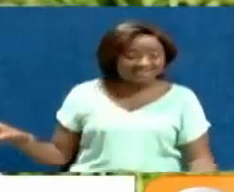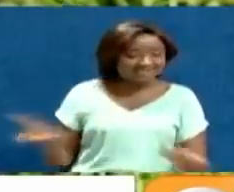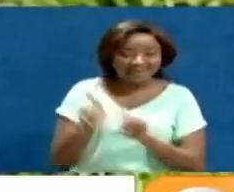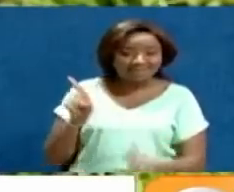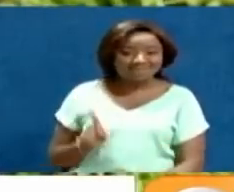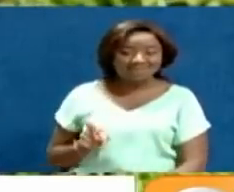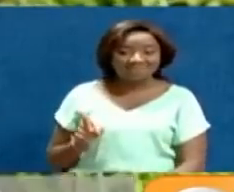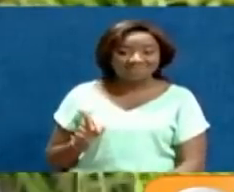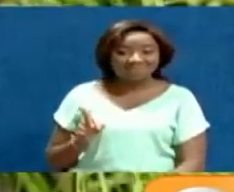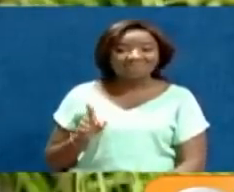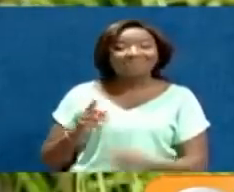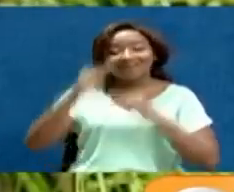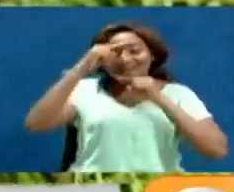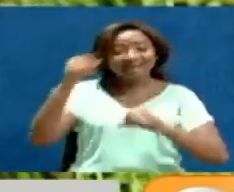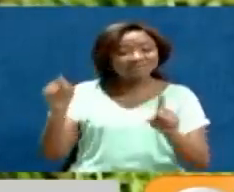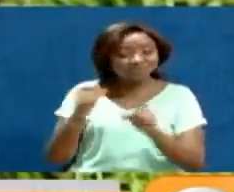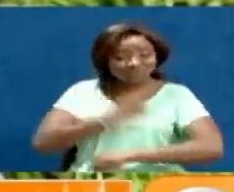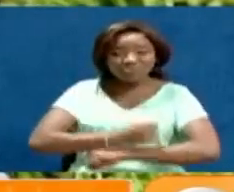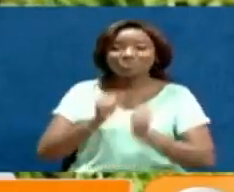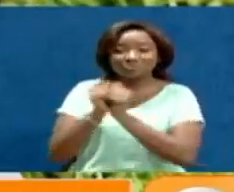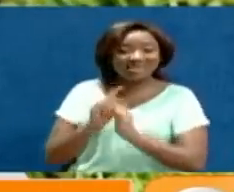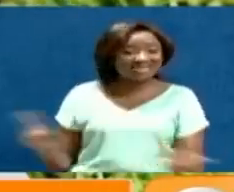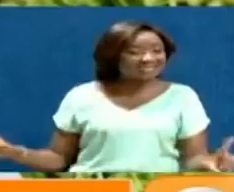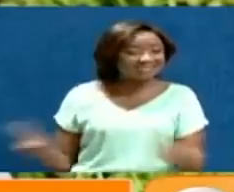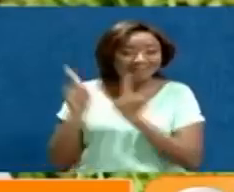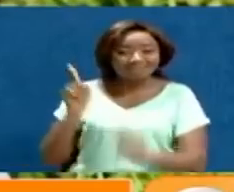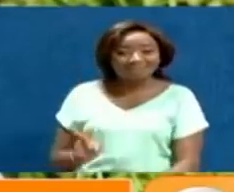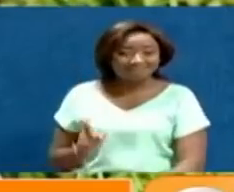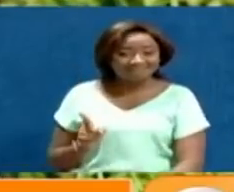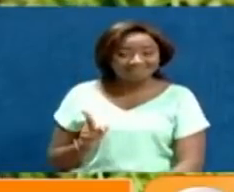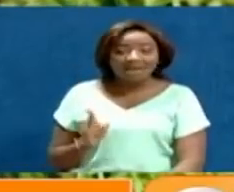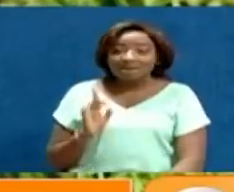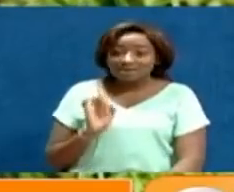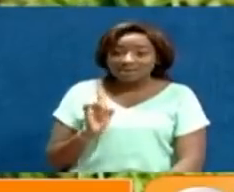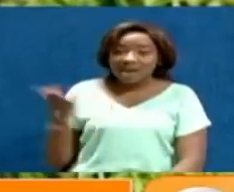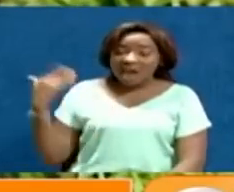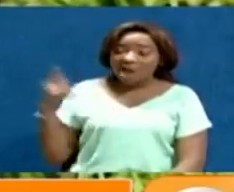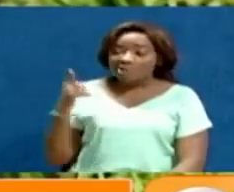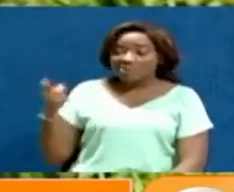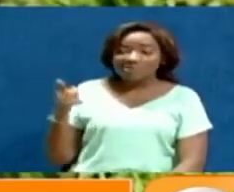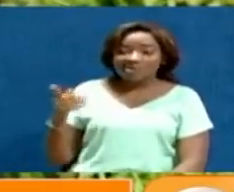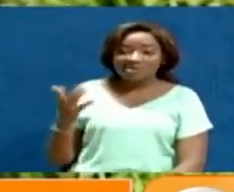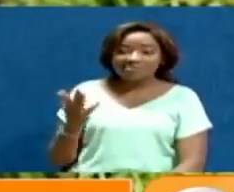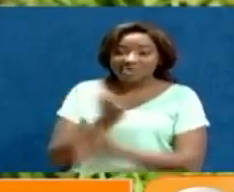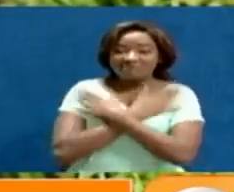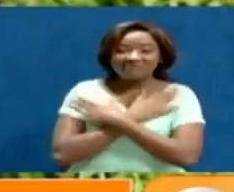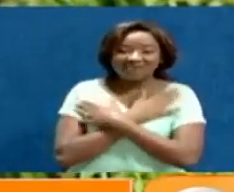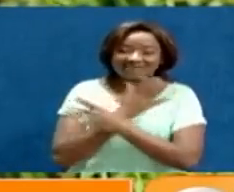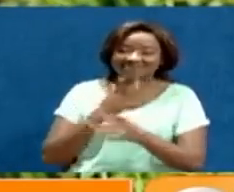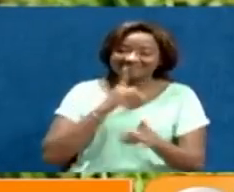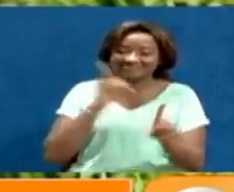Eliud, we went to the same high school. And back then, he's a friend to my